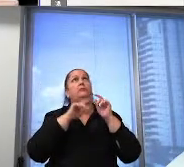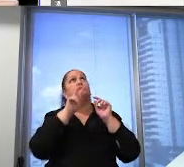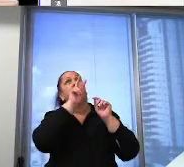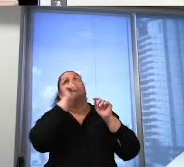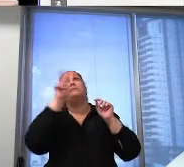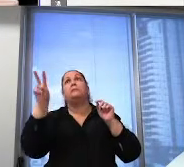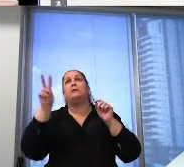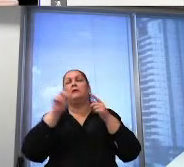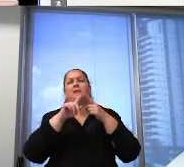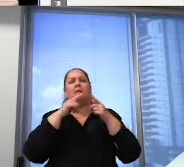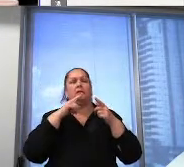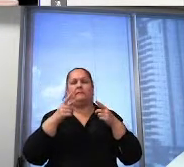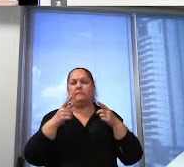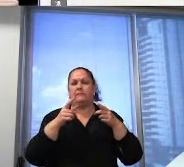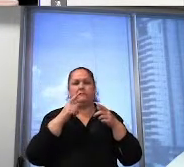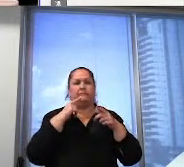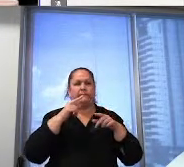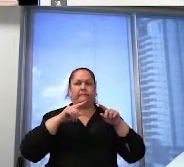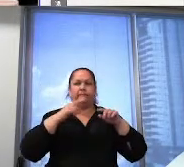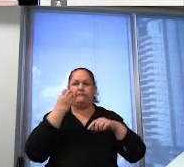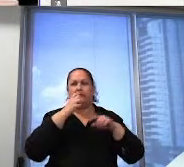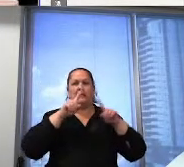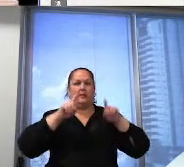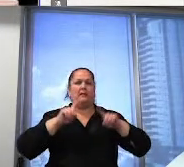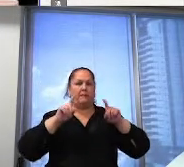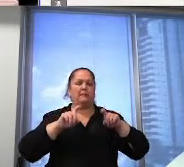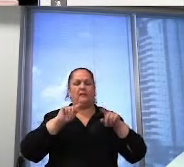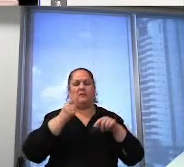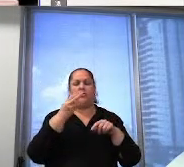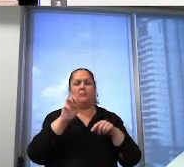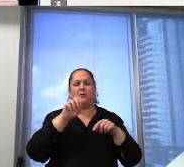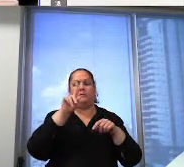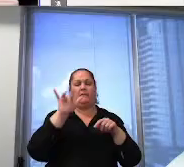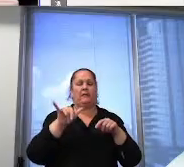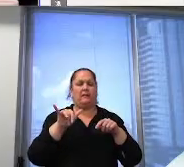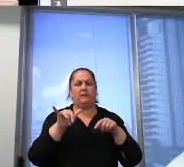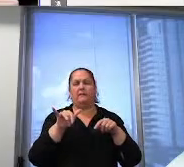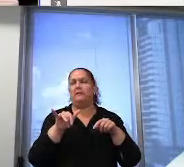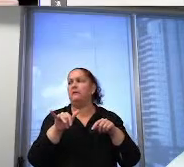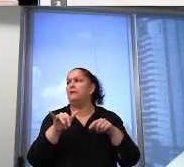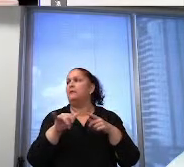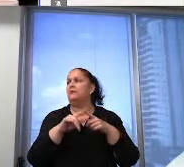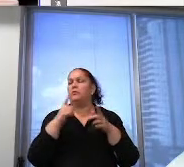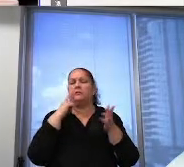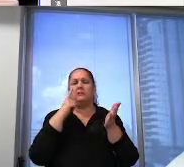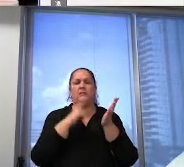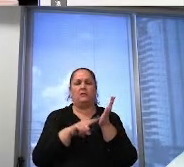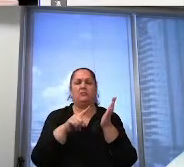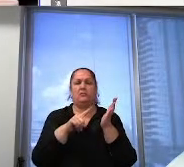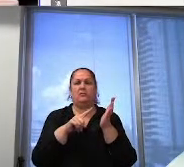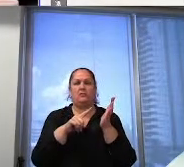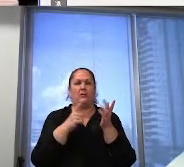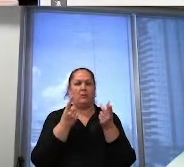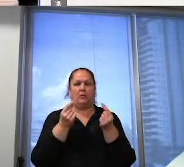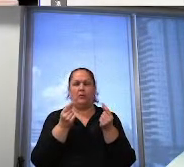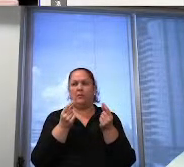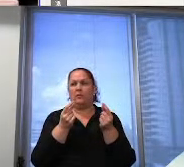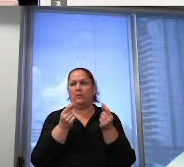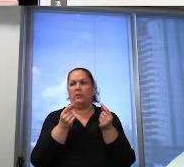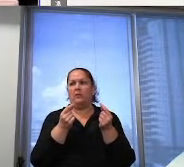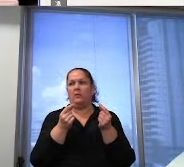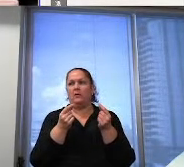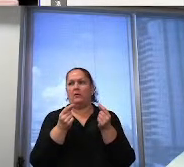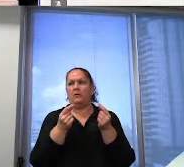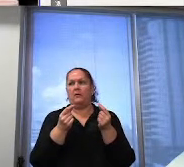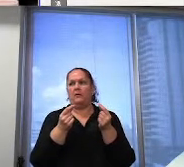also do thermography is another critical point that finds hot spots on the line. So basically what we